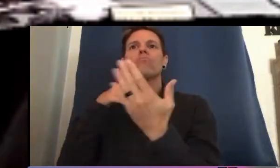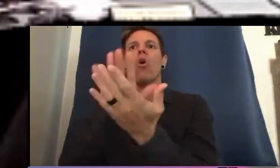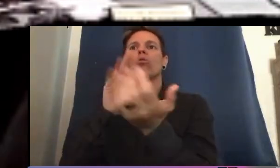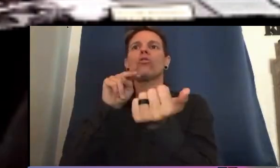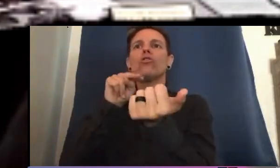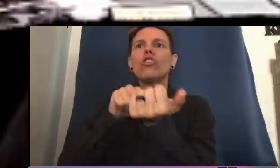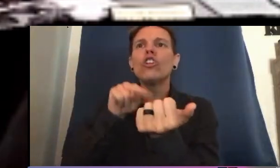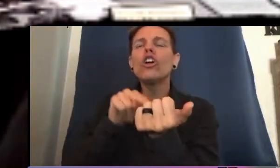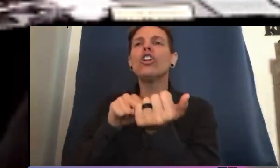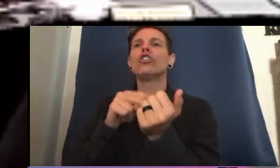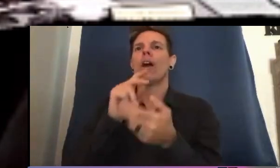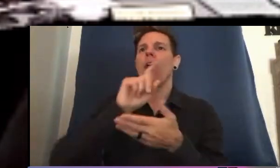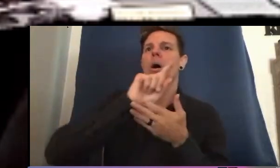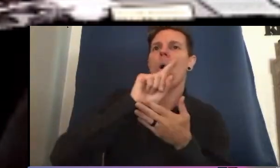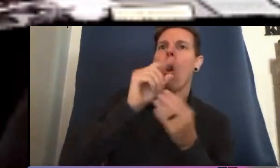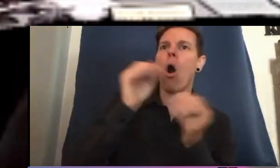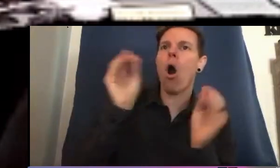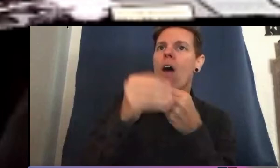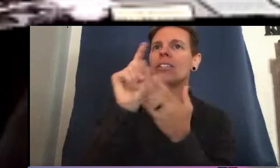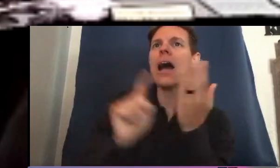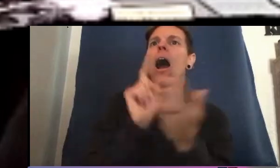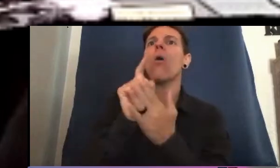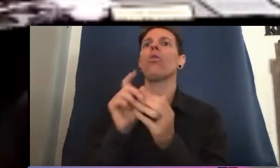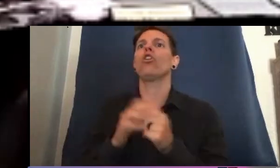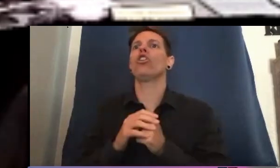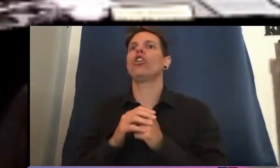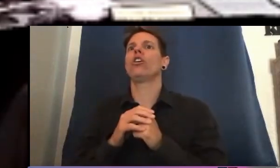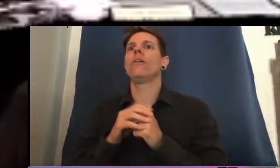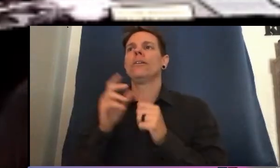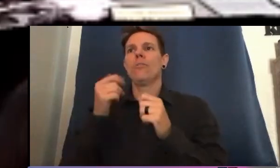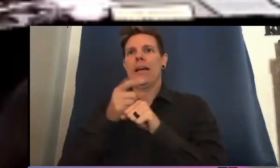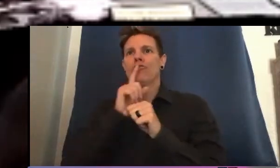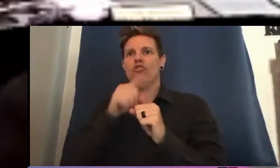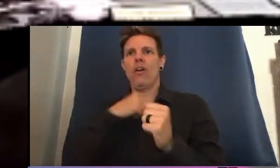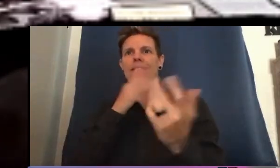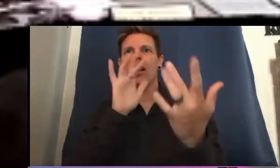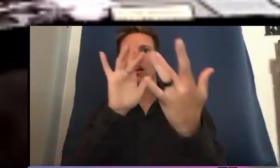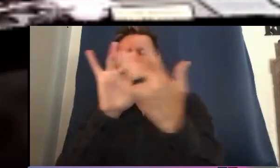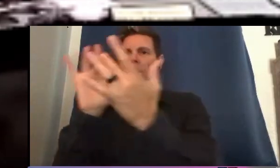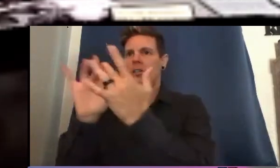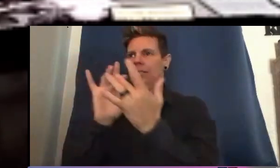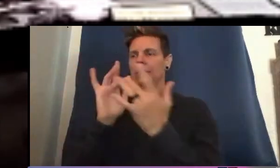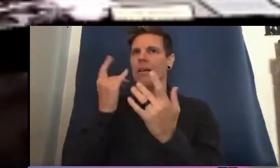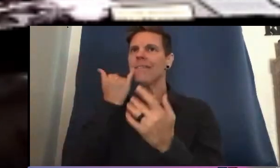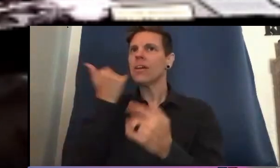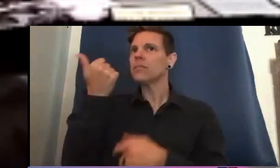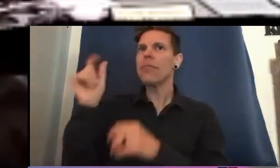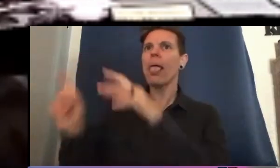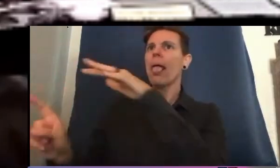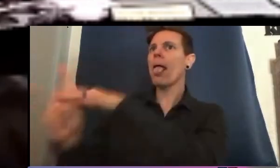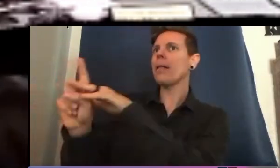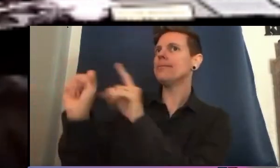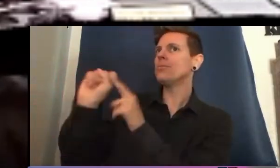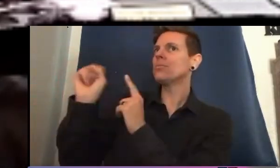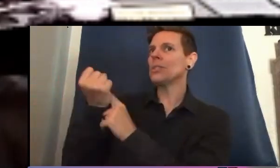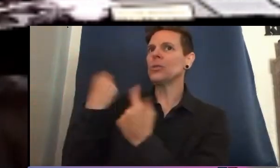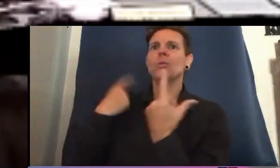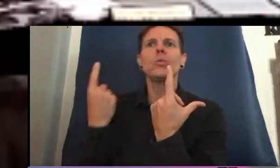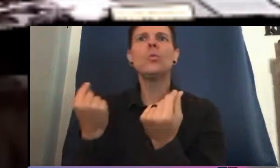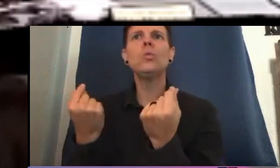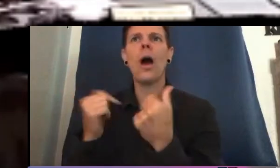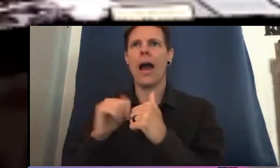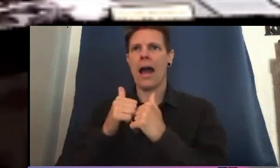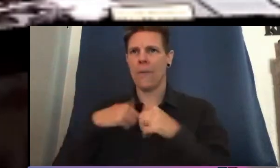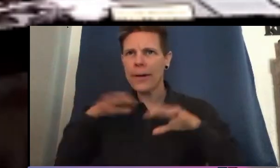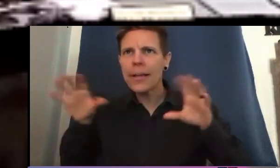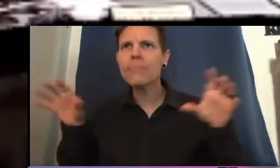outreach as school nurses are navigating situations that arise within their buildings. These activities initiated during the previous